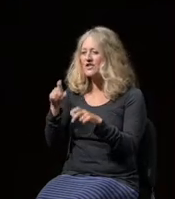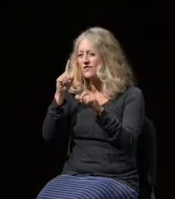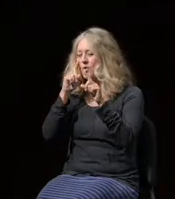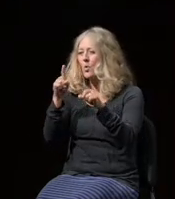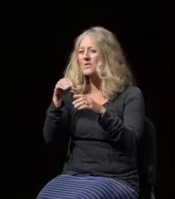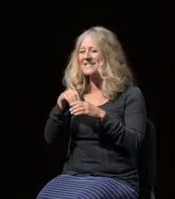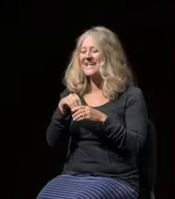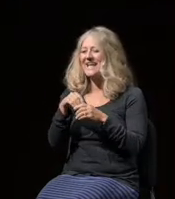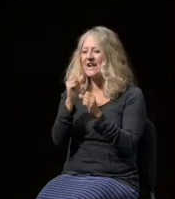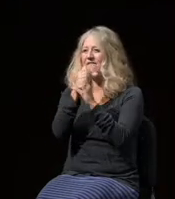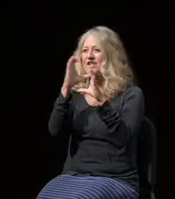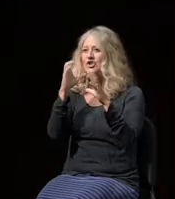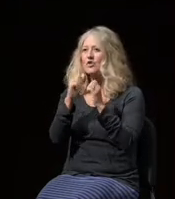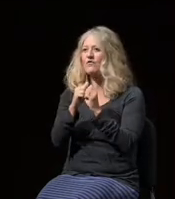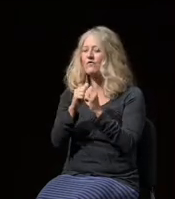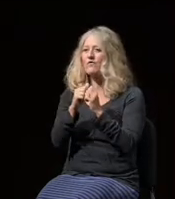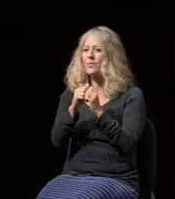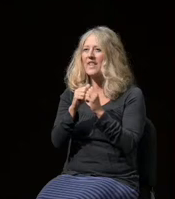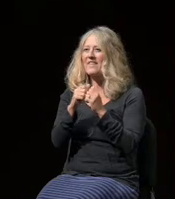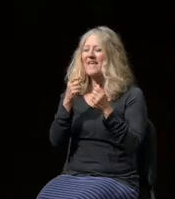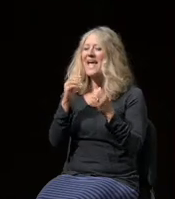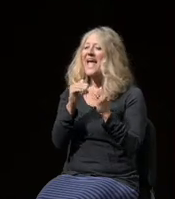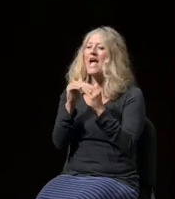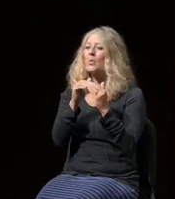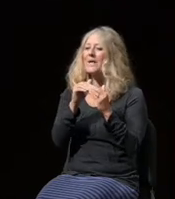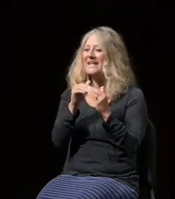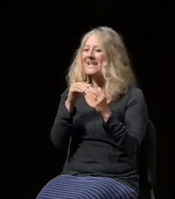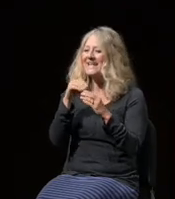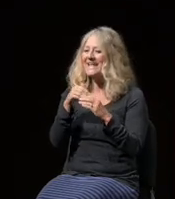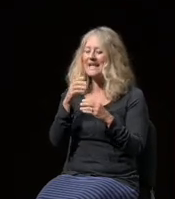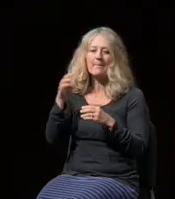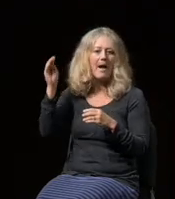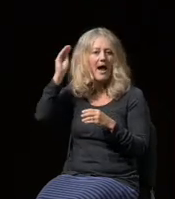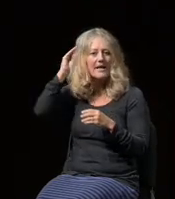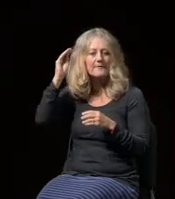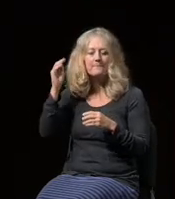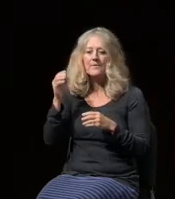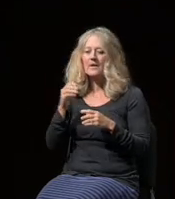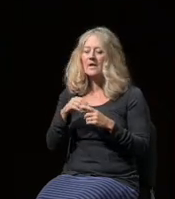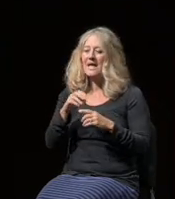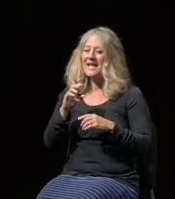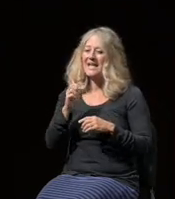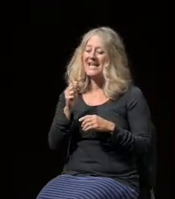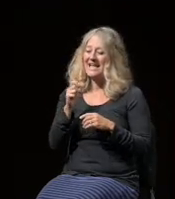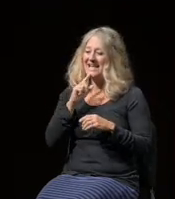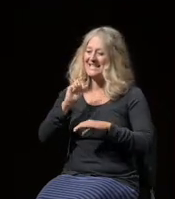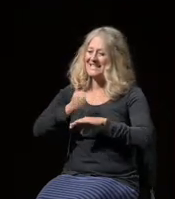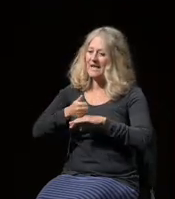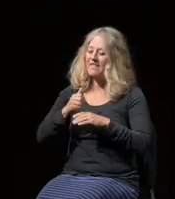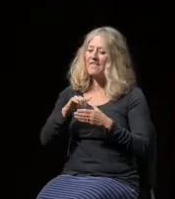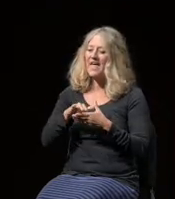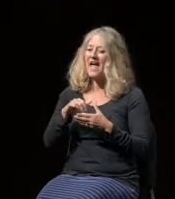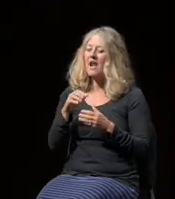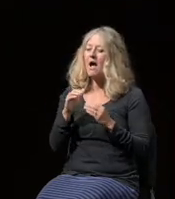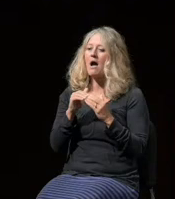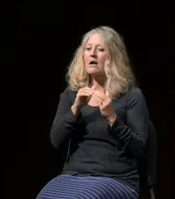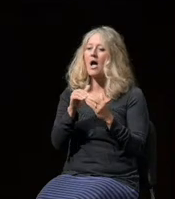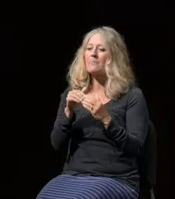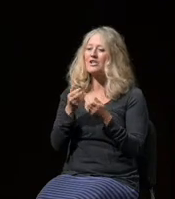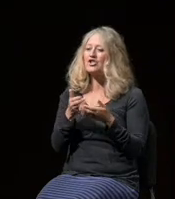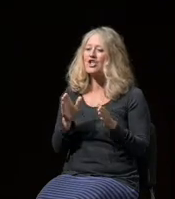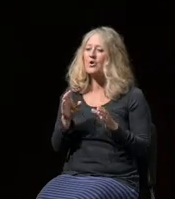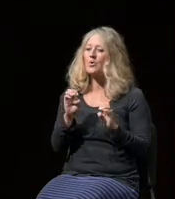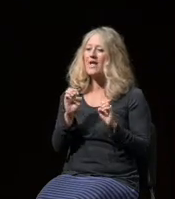success with equity in mind. And AB 928 establishes that there will be a common general education